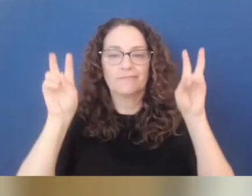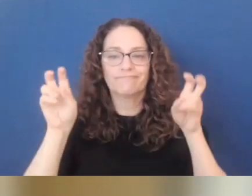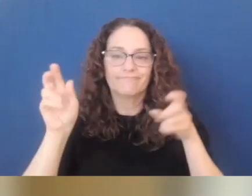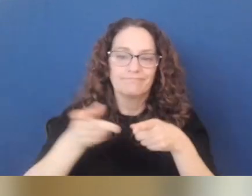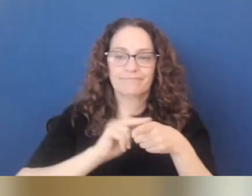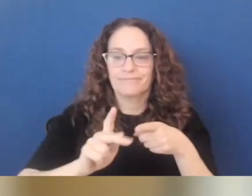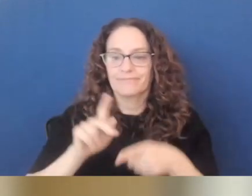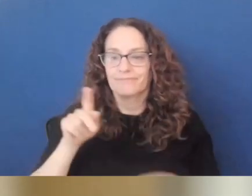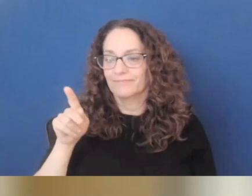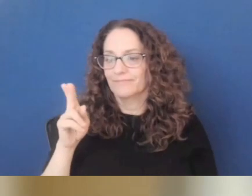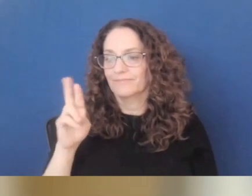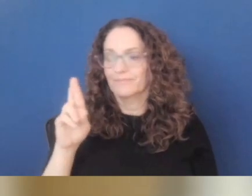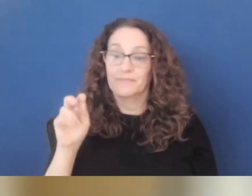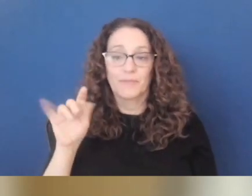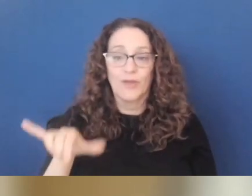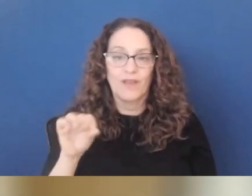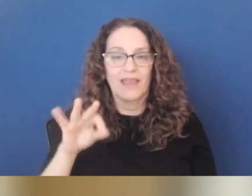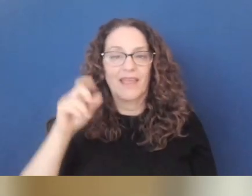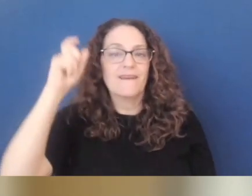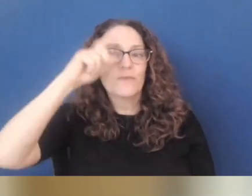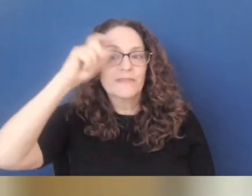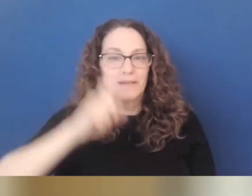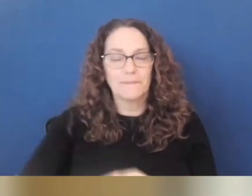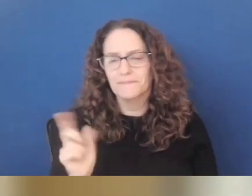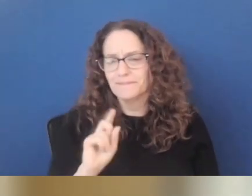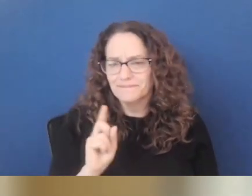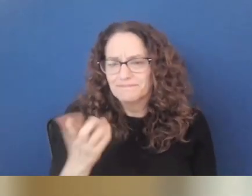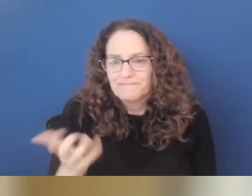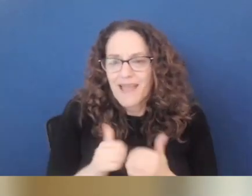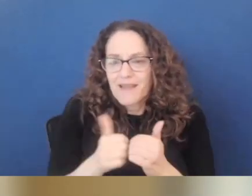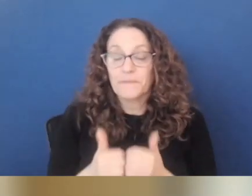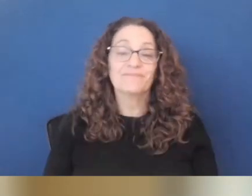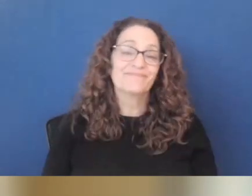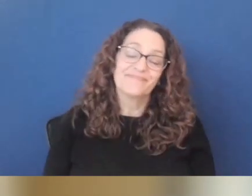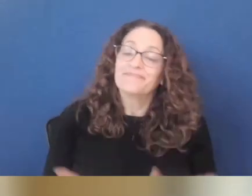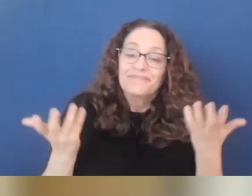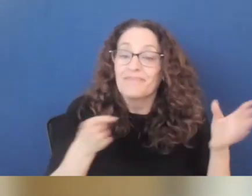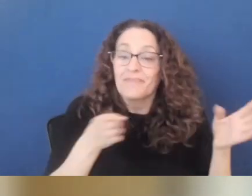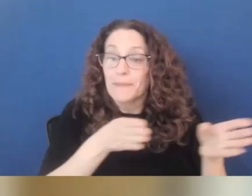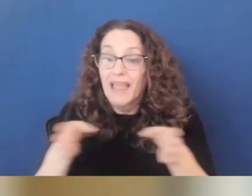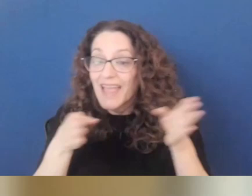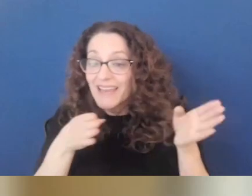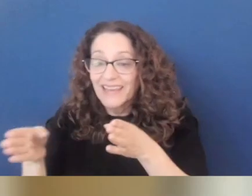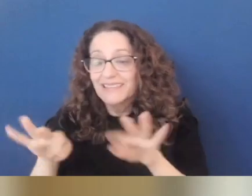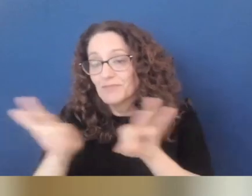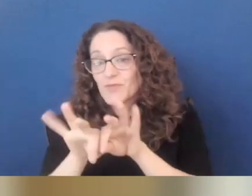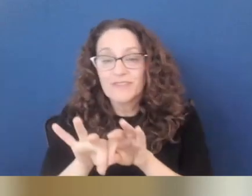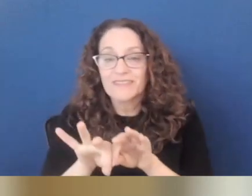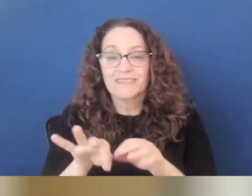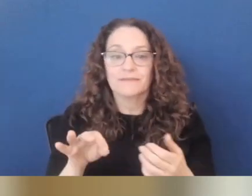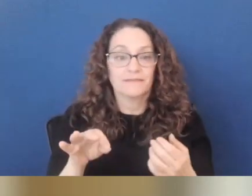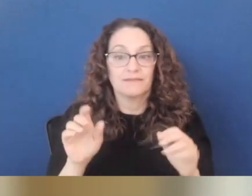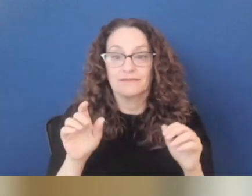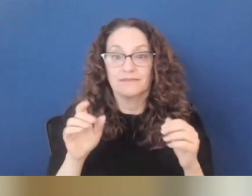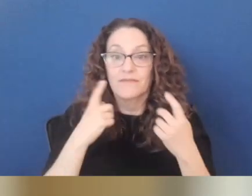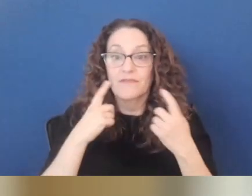You know, they may not like planning. You know, we have to be able to plan. Effective planners are, I mean, you can't accomplish